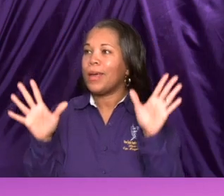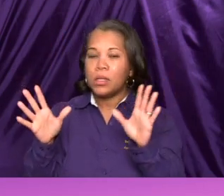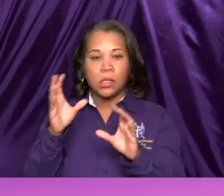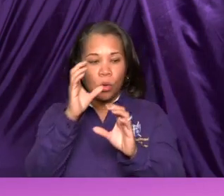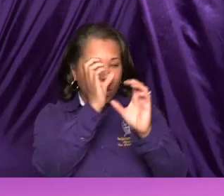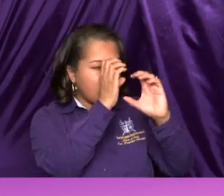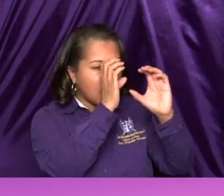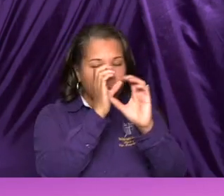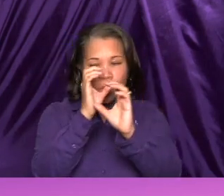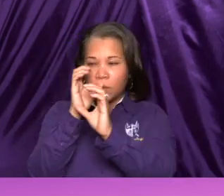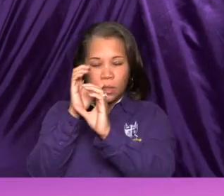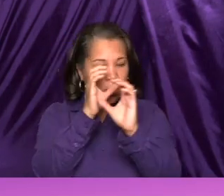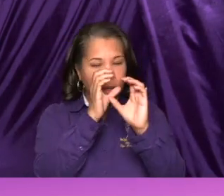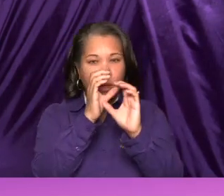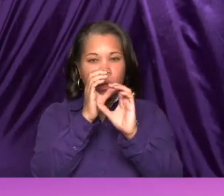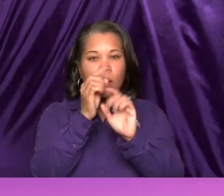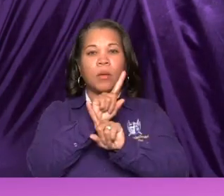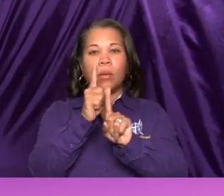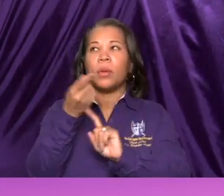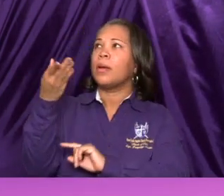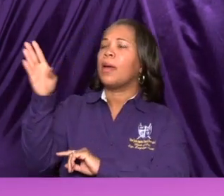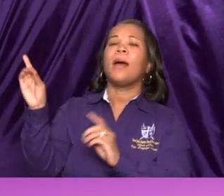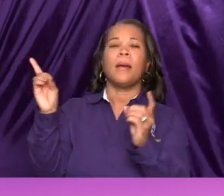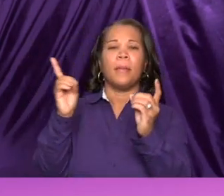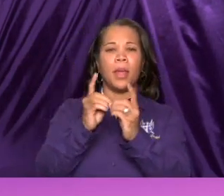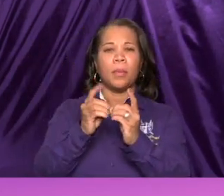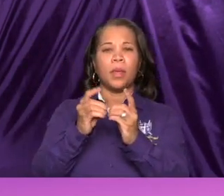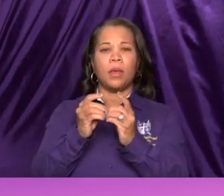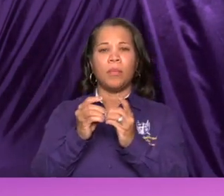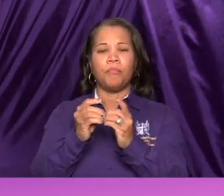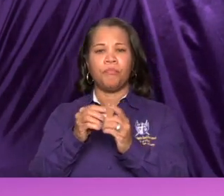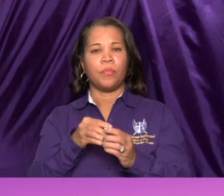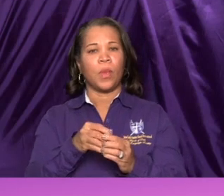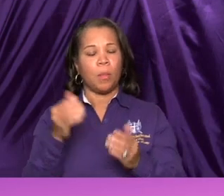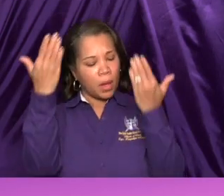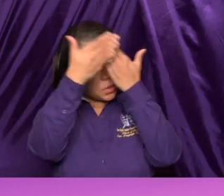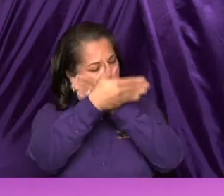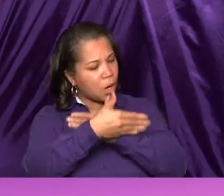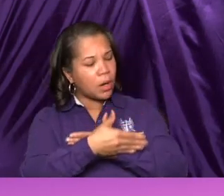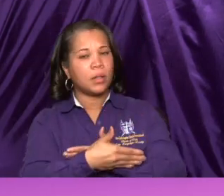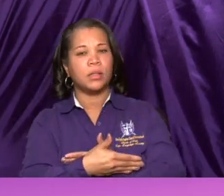but God met me in my vulnerability. He met me in my darkness.